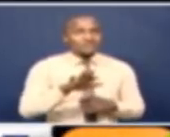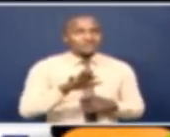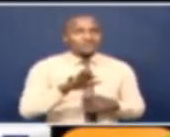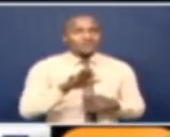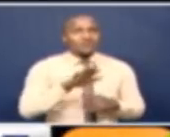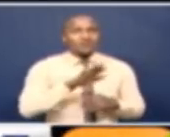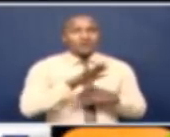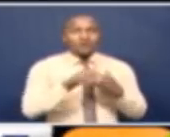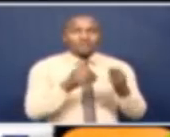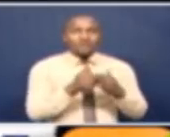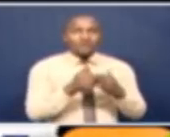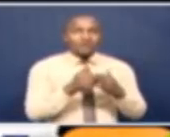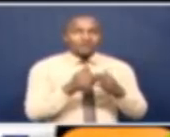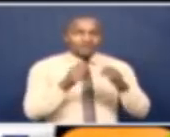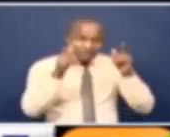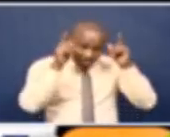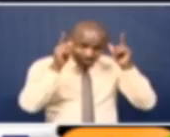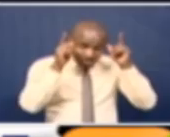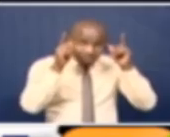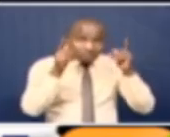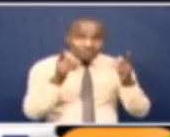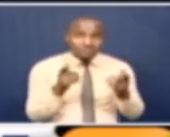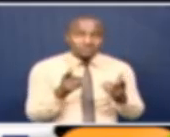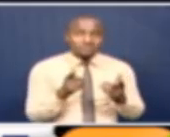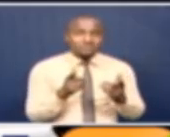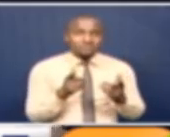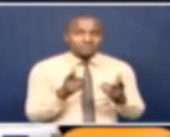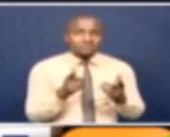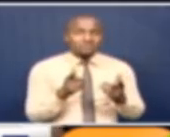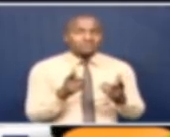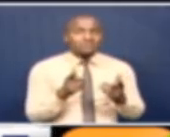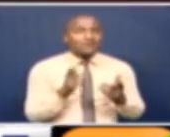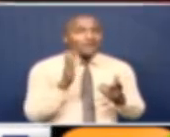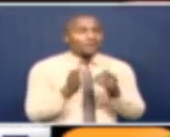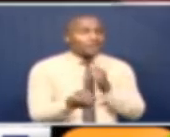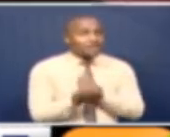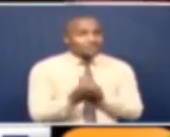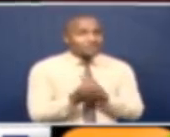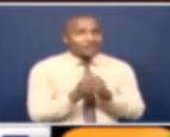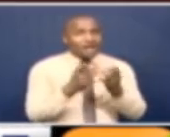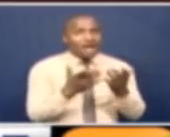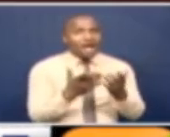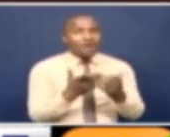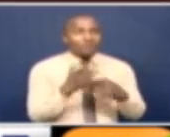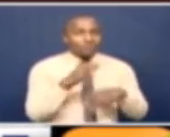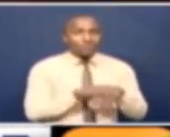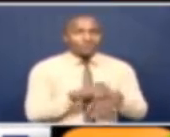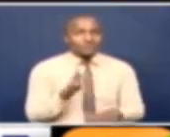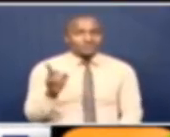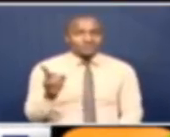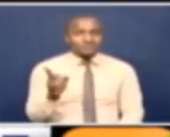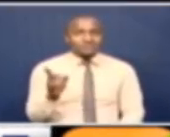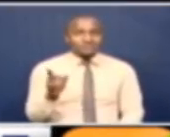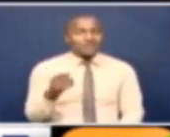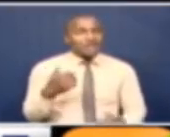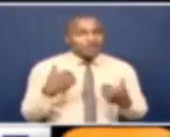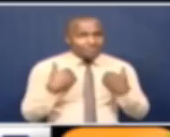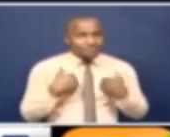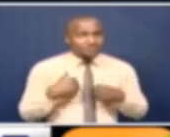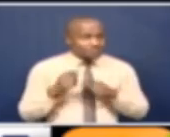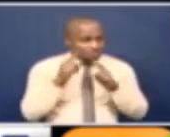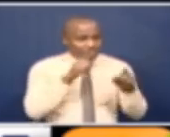Maraga. The cows, okay? Okay. And I'll explain to you how we got to this point, because I personally went and